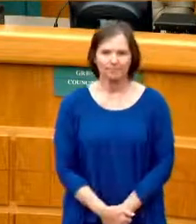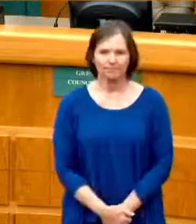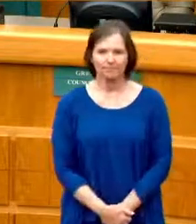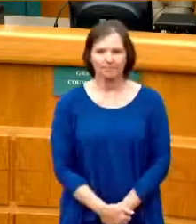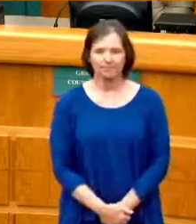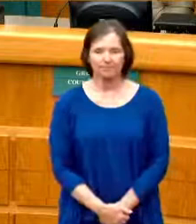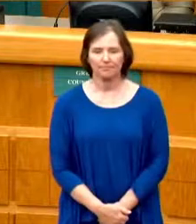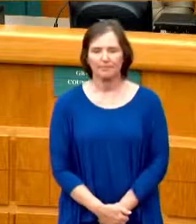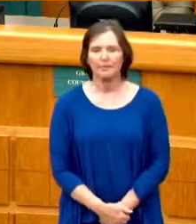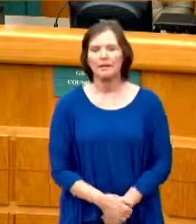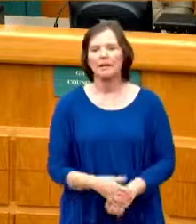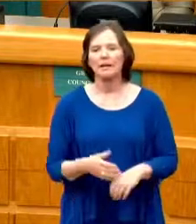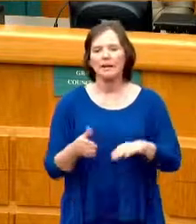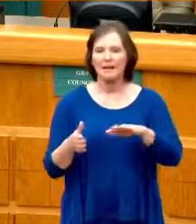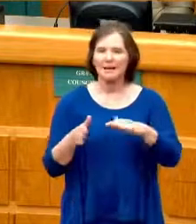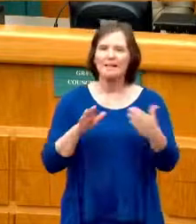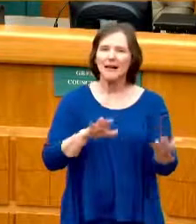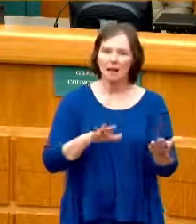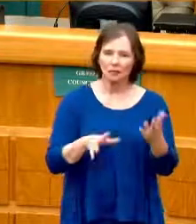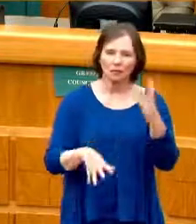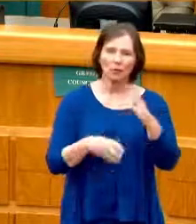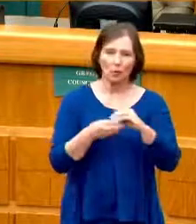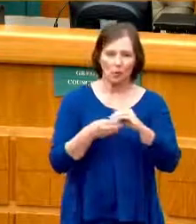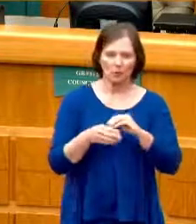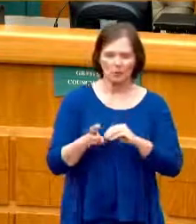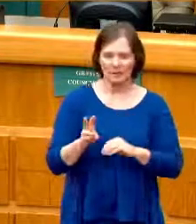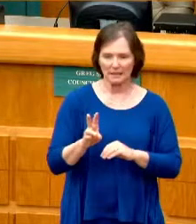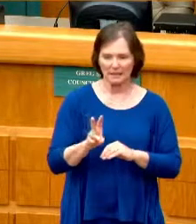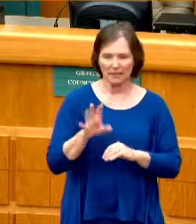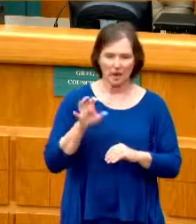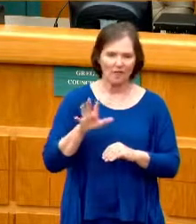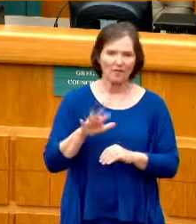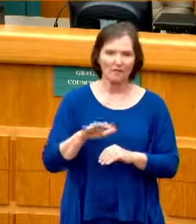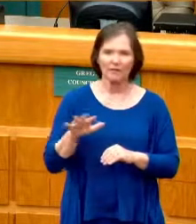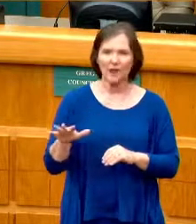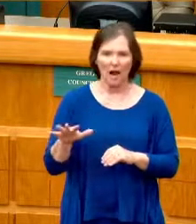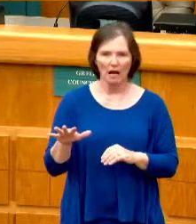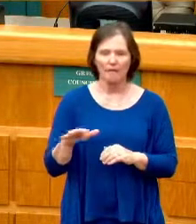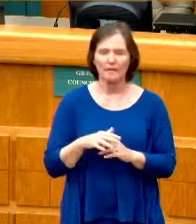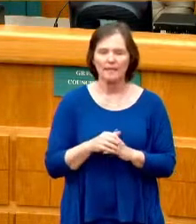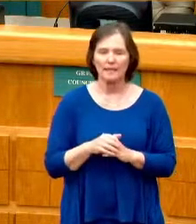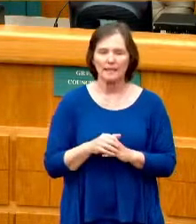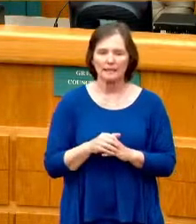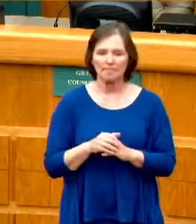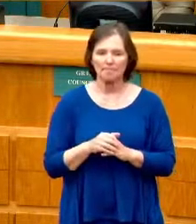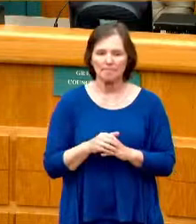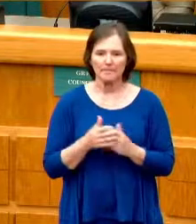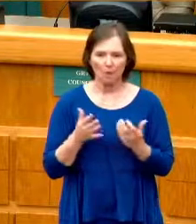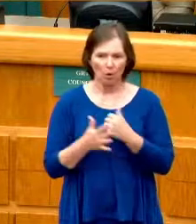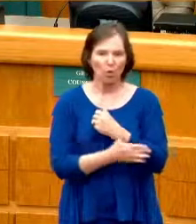The number of deaths, again, 755 people that have died in Nueces County.